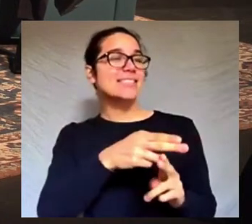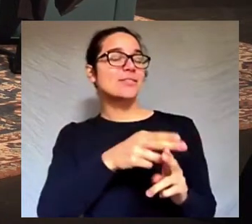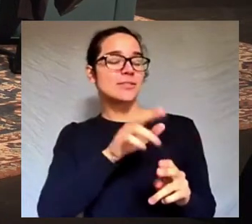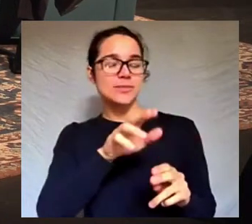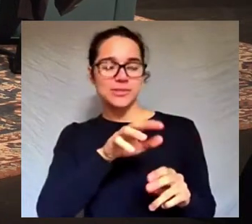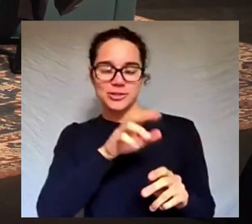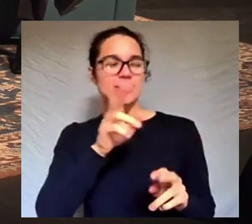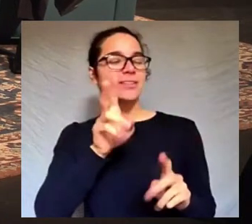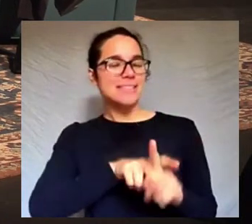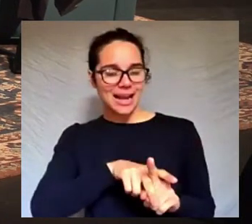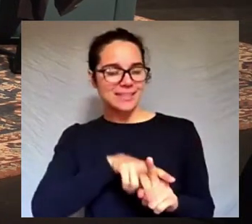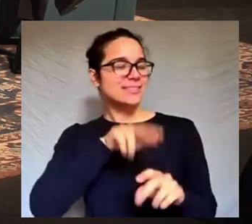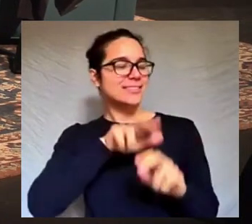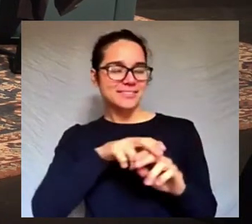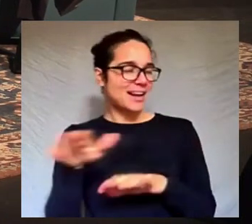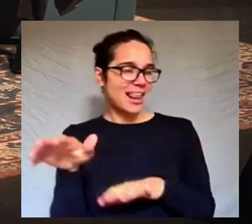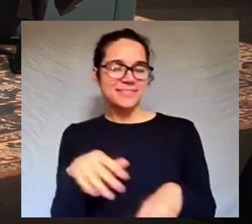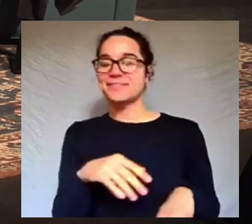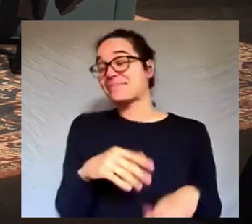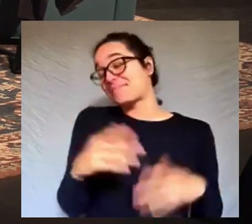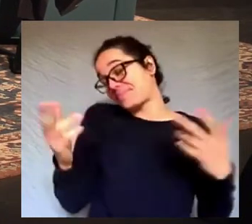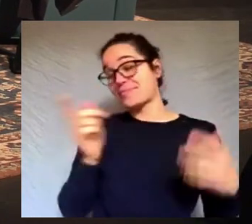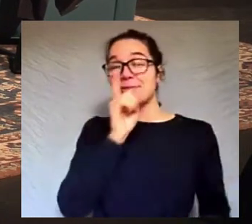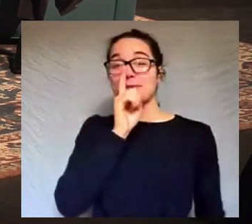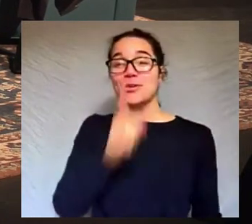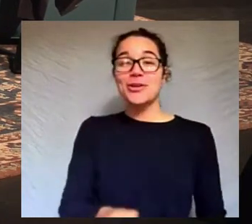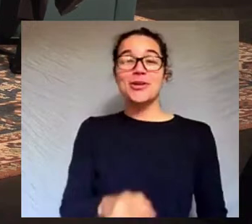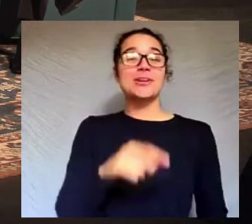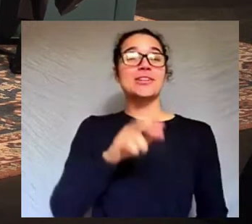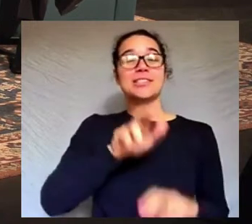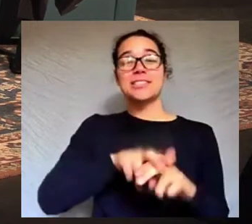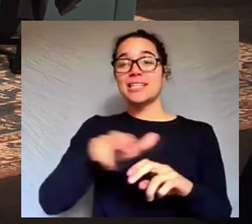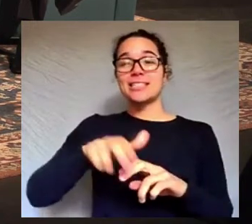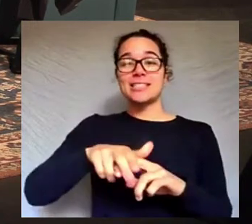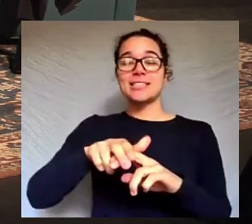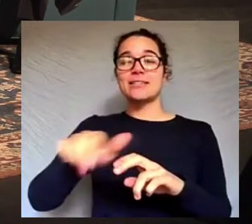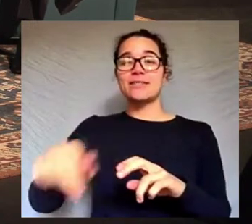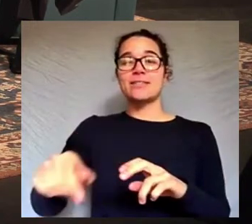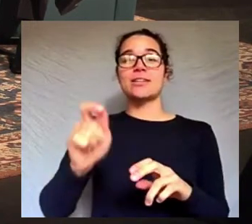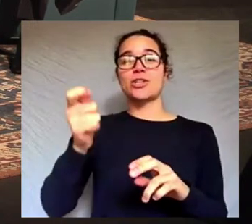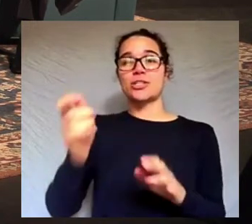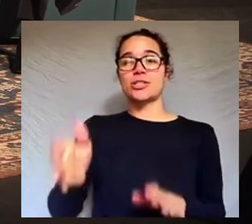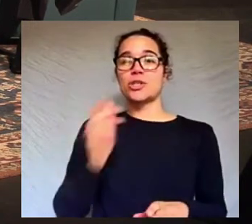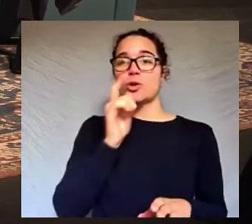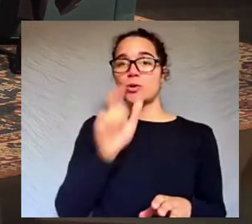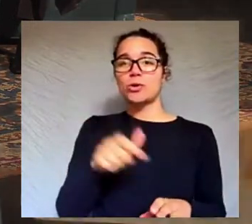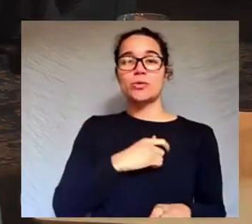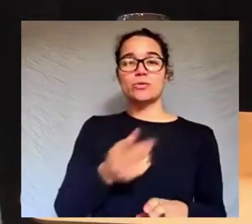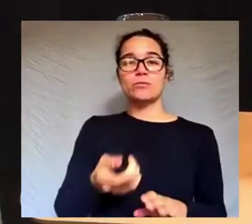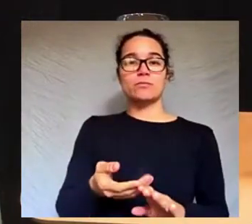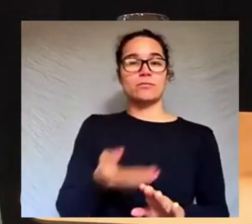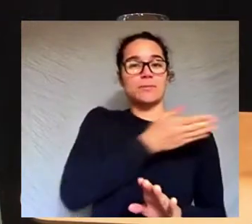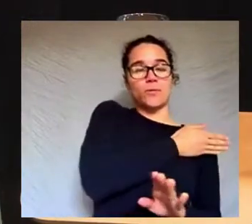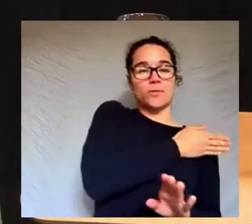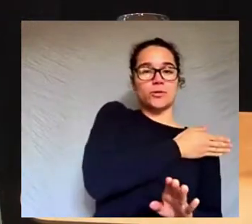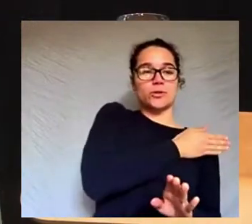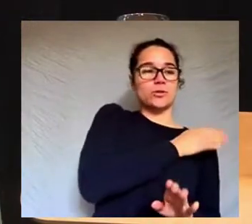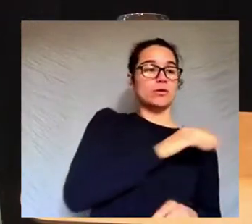That is true. We sit in the seat of the justice that you succeeded. So I sit in the seat that Justice Ginsburg